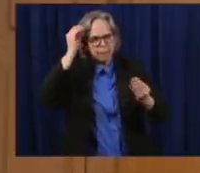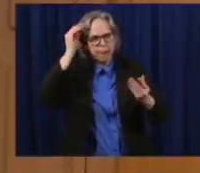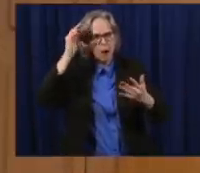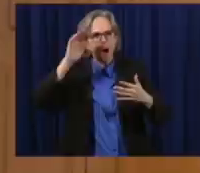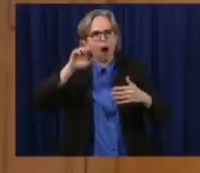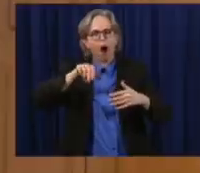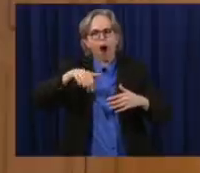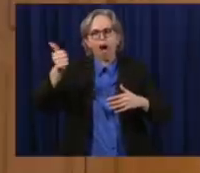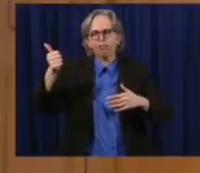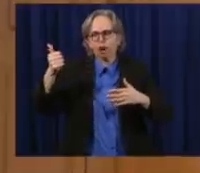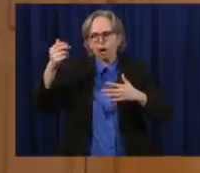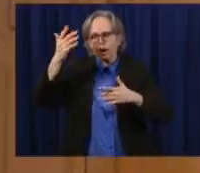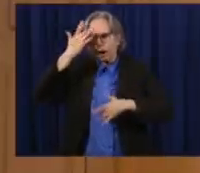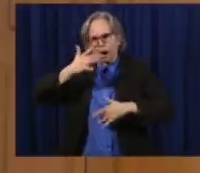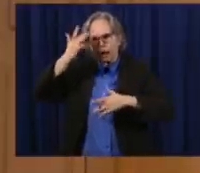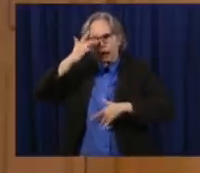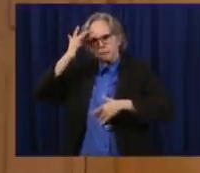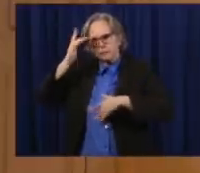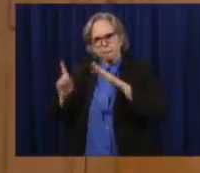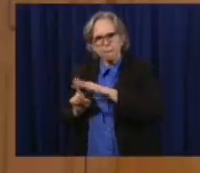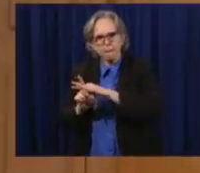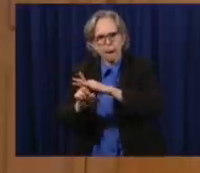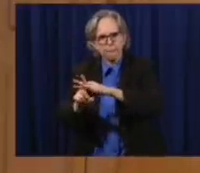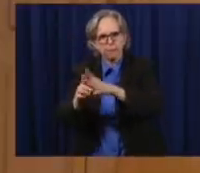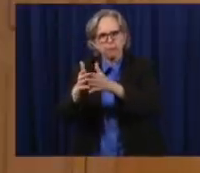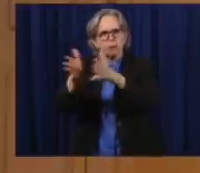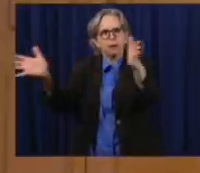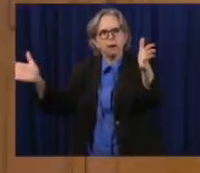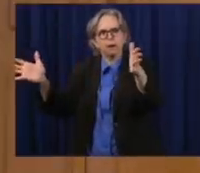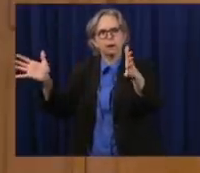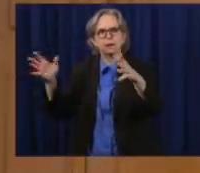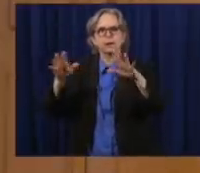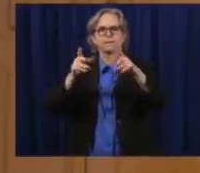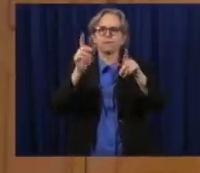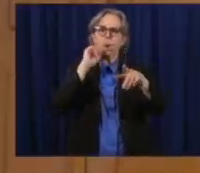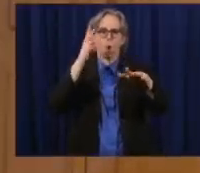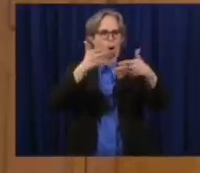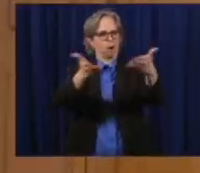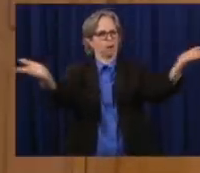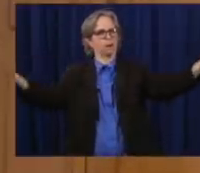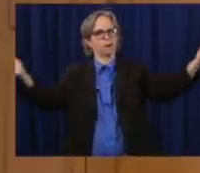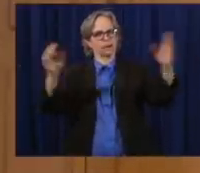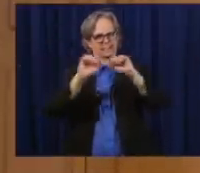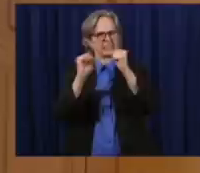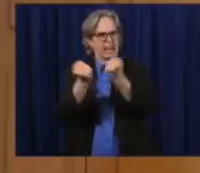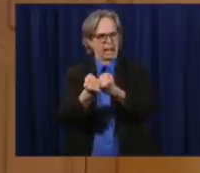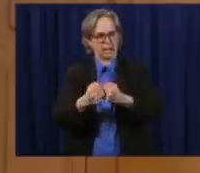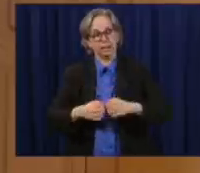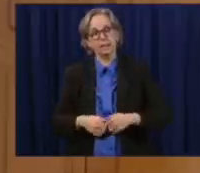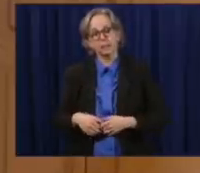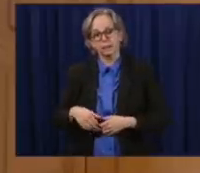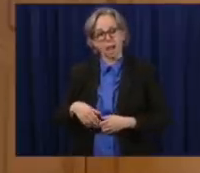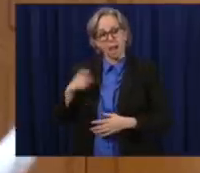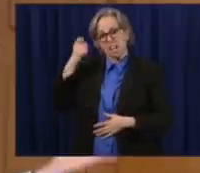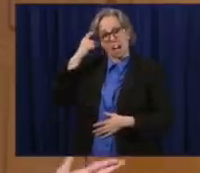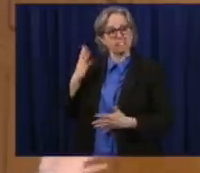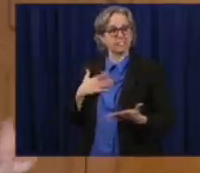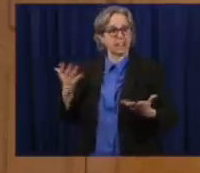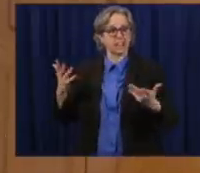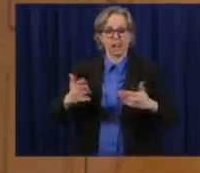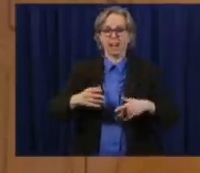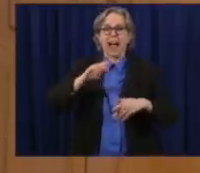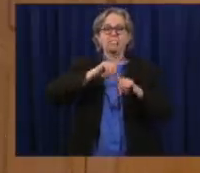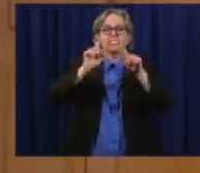So they're talking a lot, as the Governor and Lieutenant Governor have said, about a phased approach. So I do hope no one at home thinks like it's wide